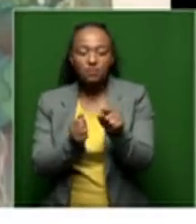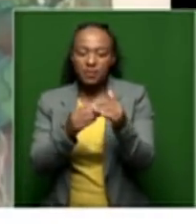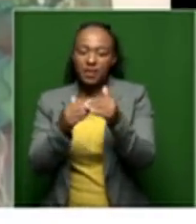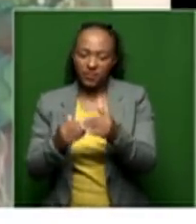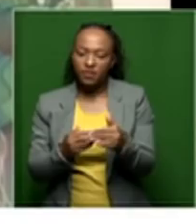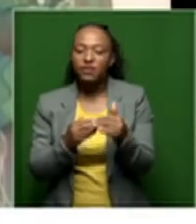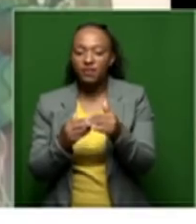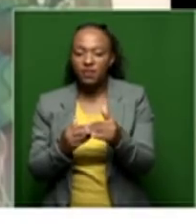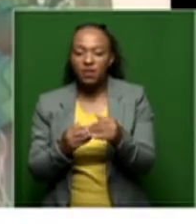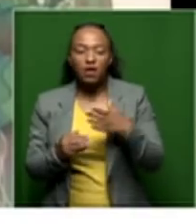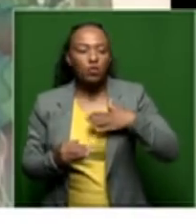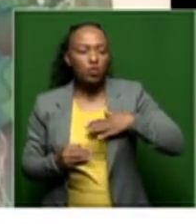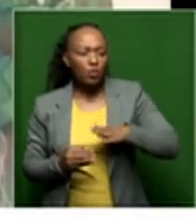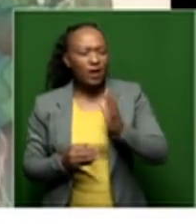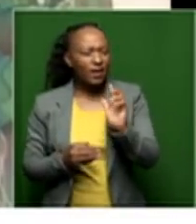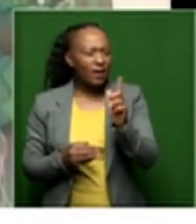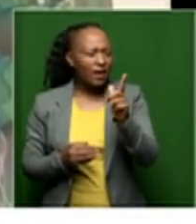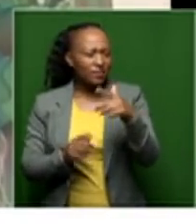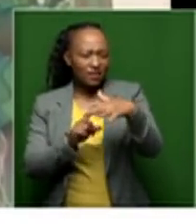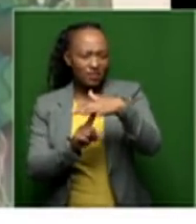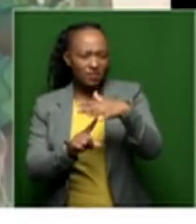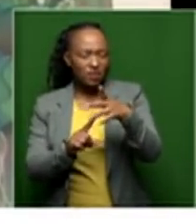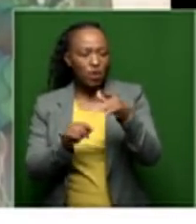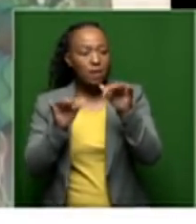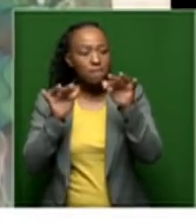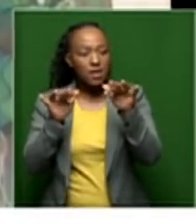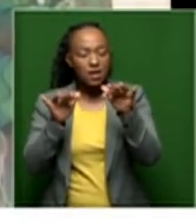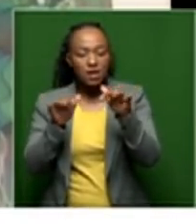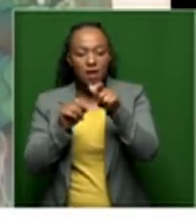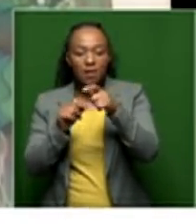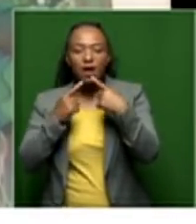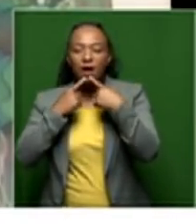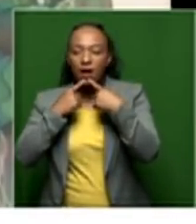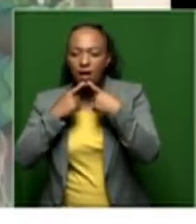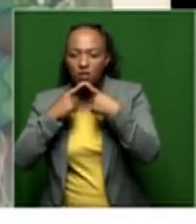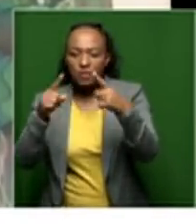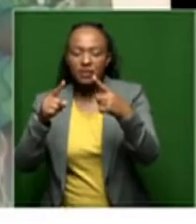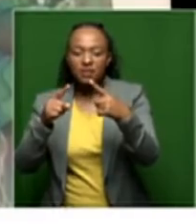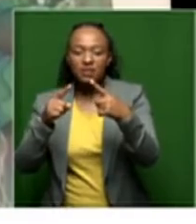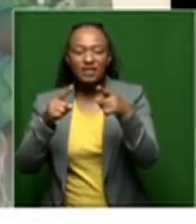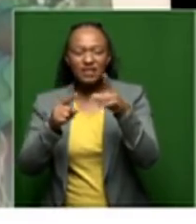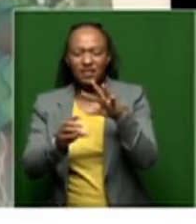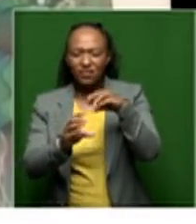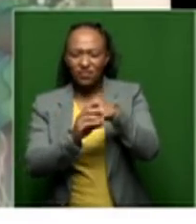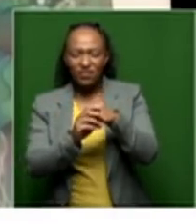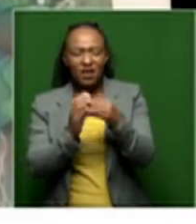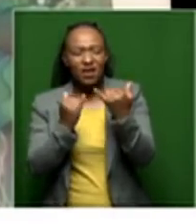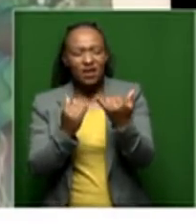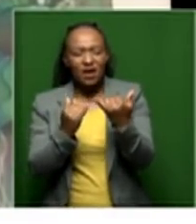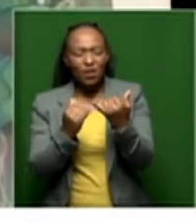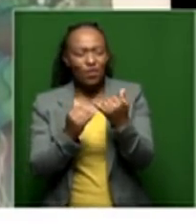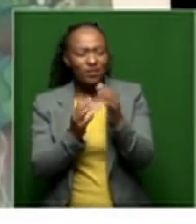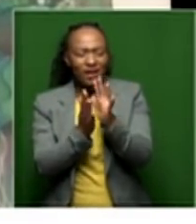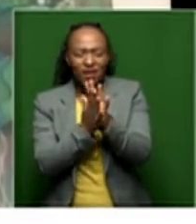do not want is a situation where any public utterance or announcement is compromising of